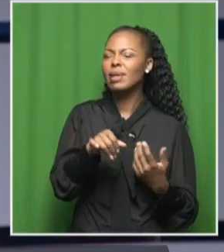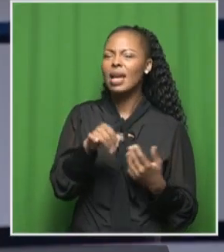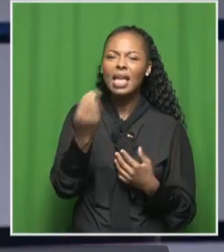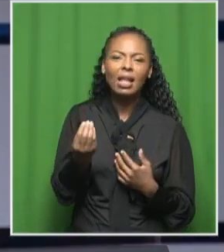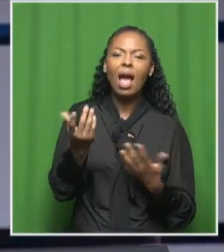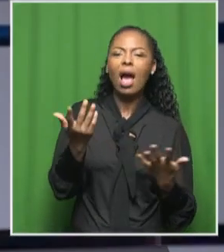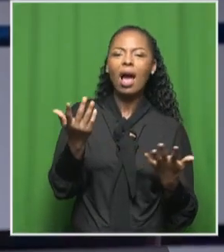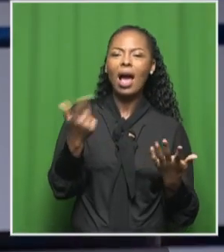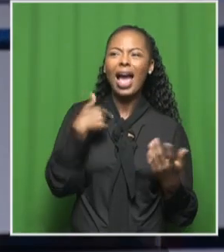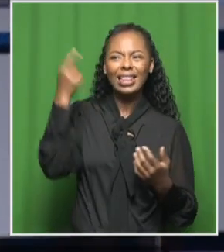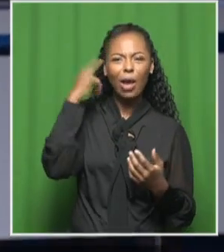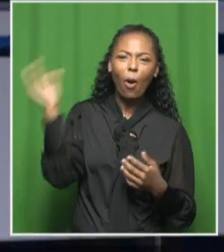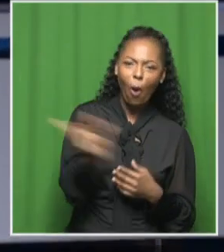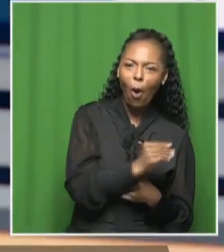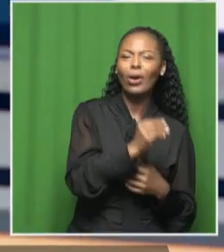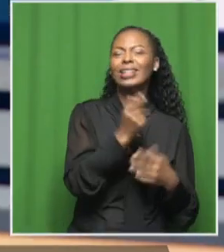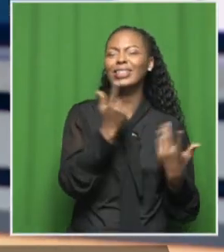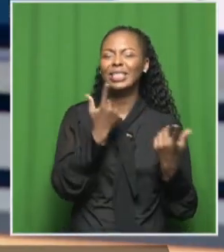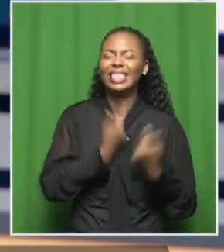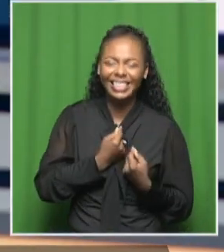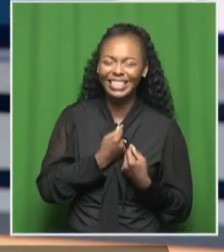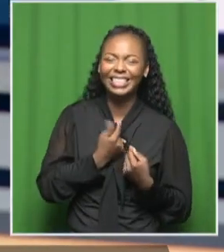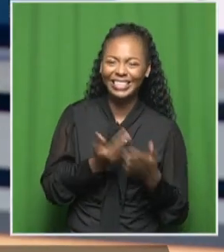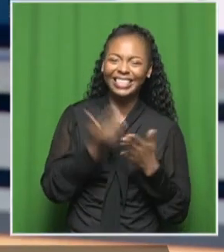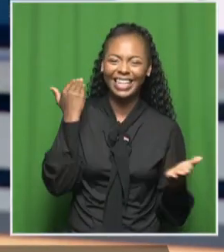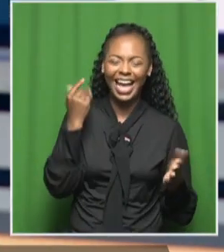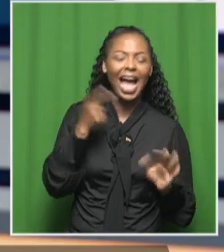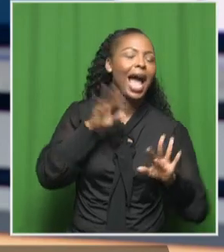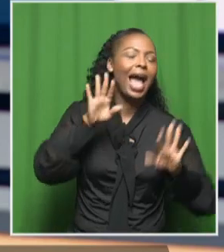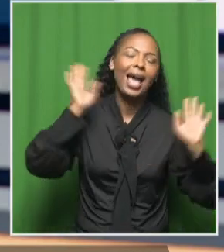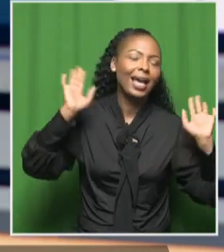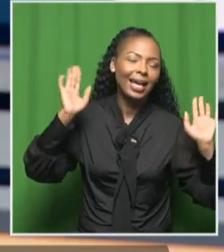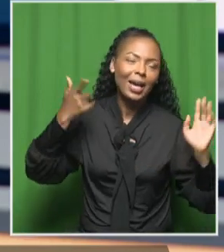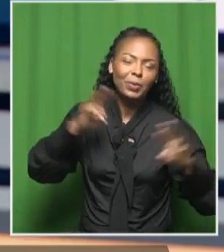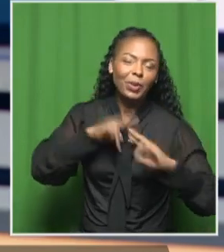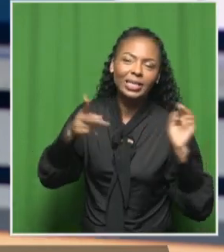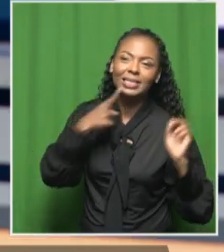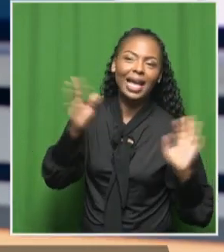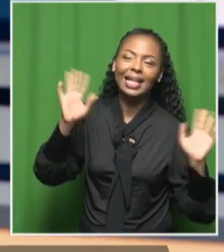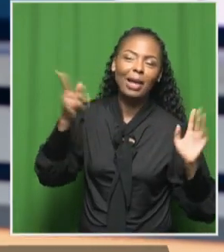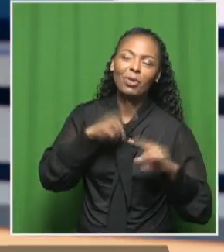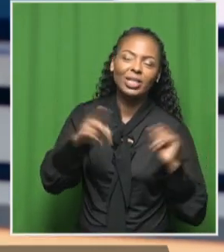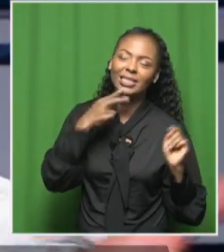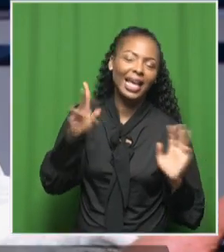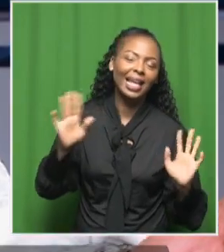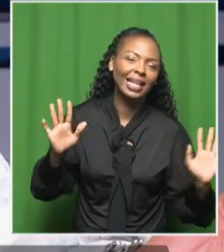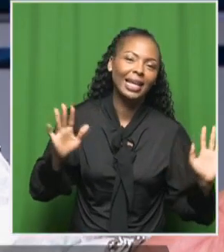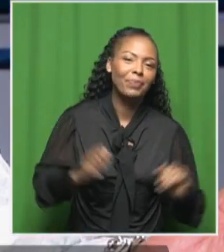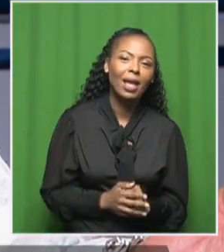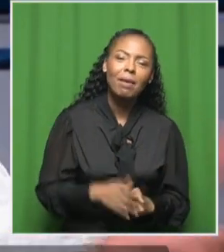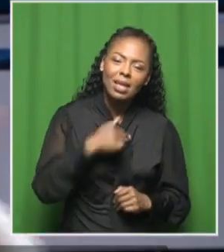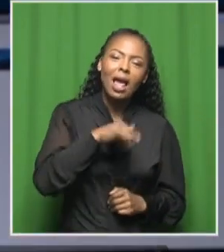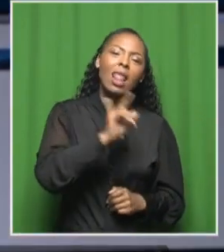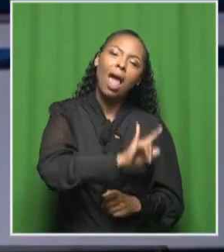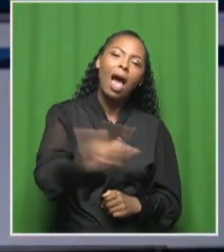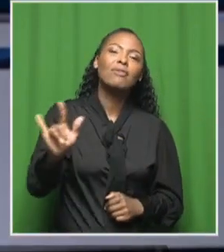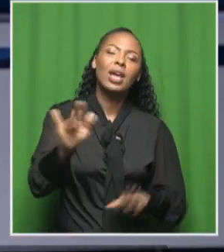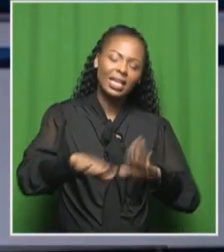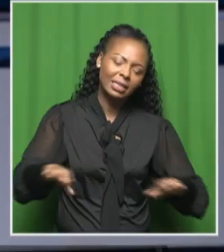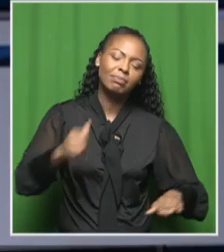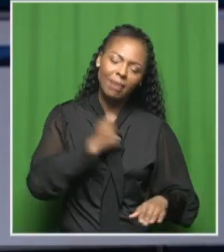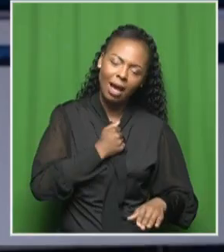kept. I think we all do to some degree. I'm not saying anything. Mine might be watching. I'm not saying anything. I love all my kids all the same. No,